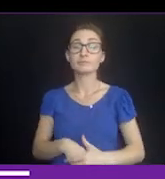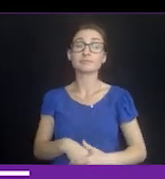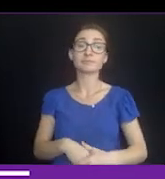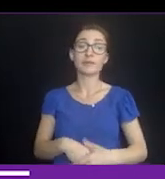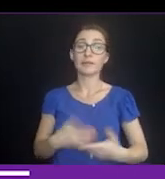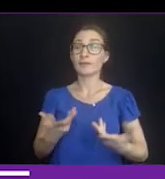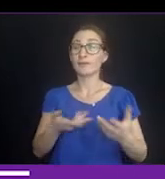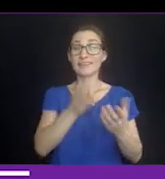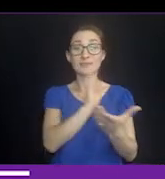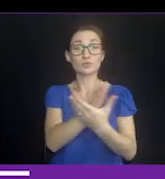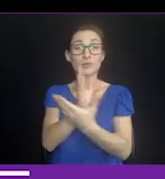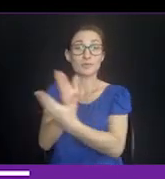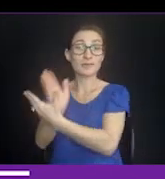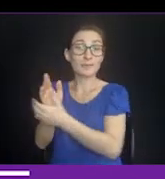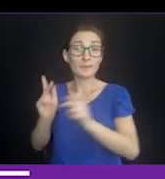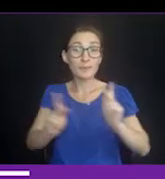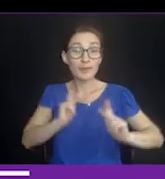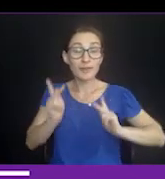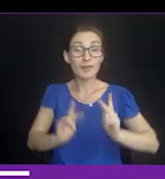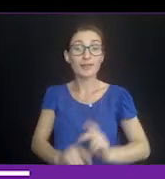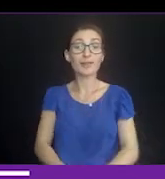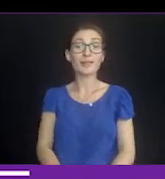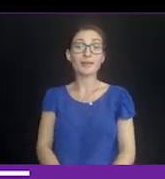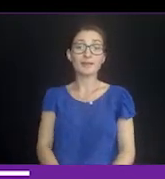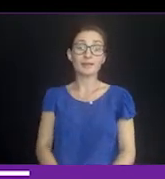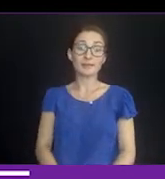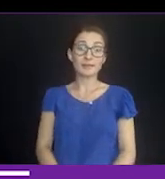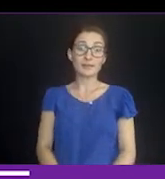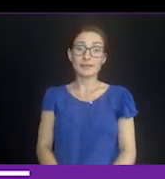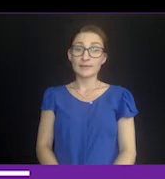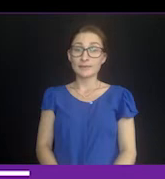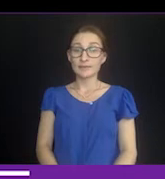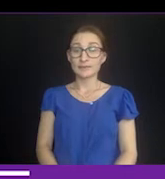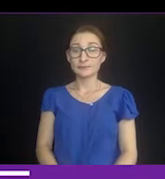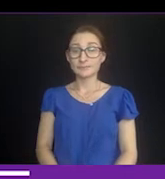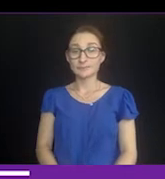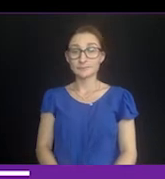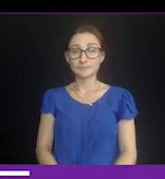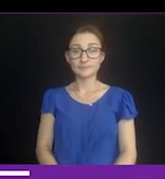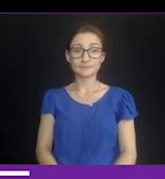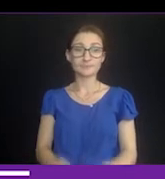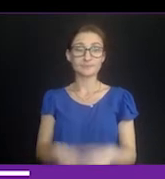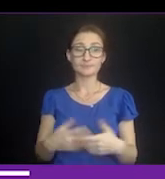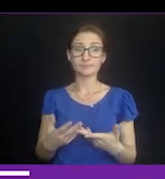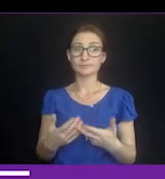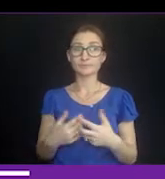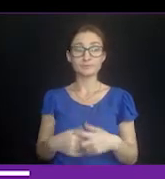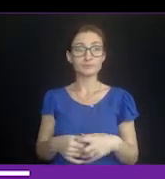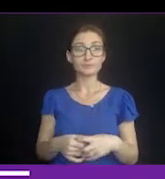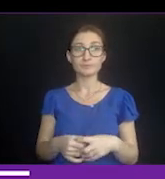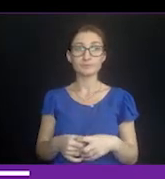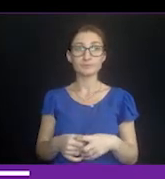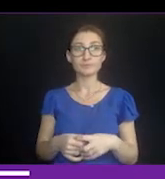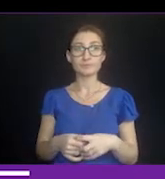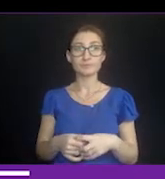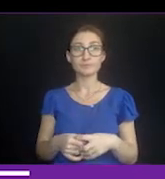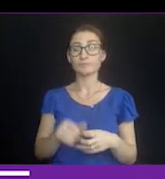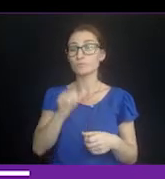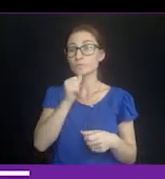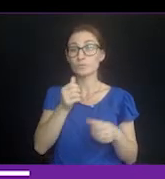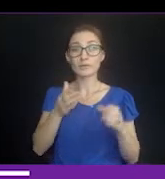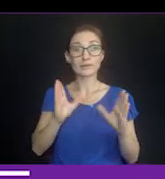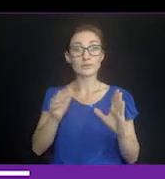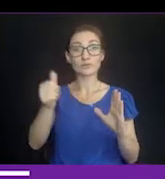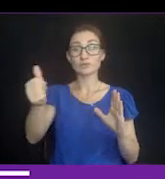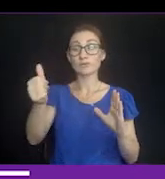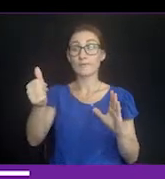either kind of arrogant or you have low self-esteem, or you're always kind of interrupting people because you don't